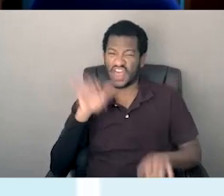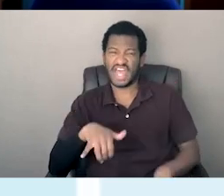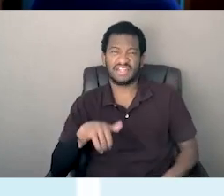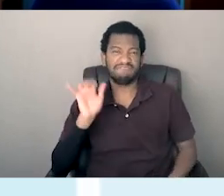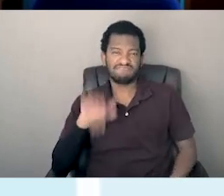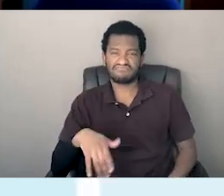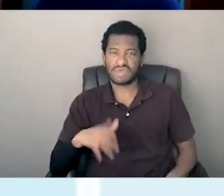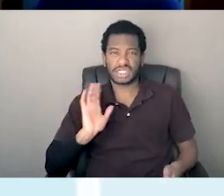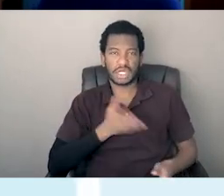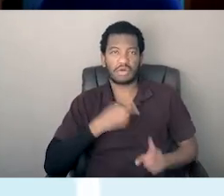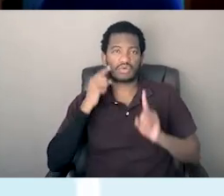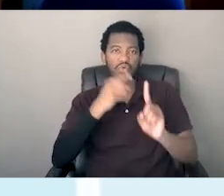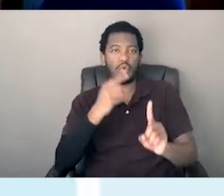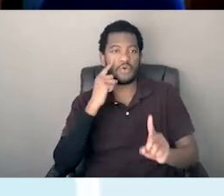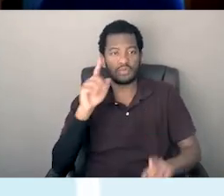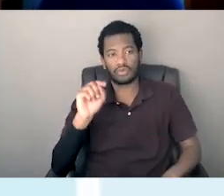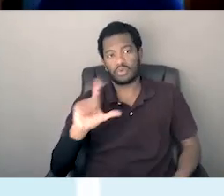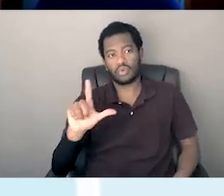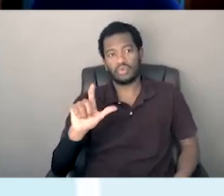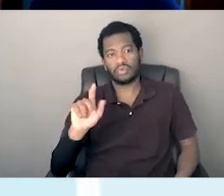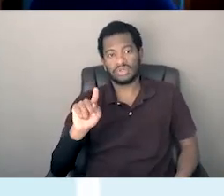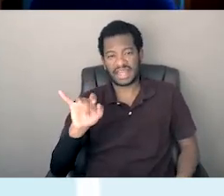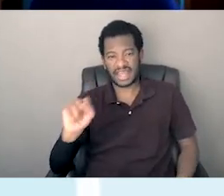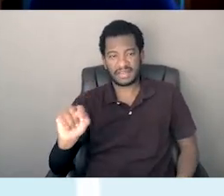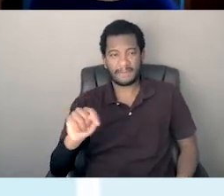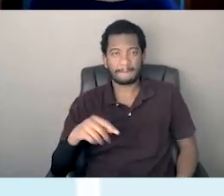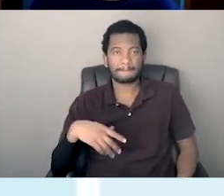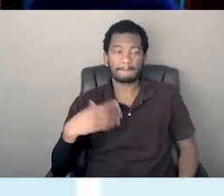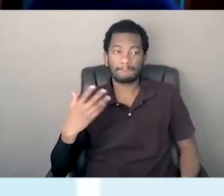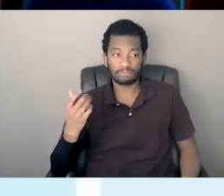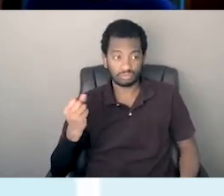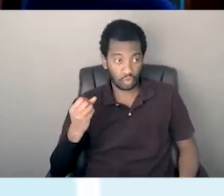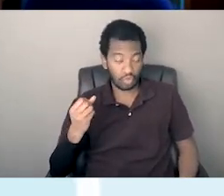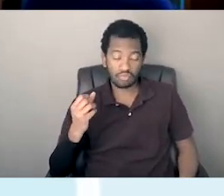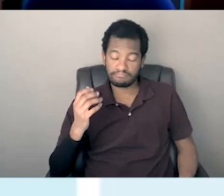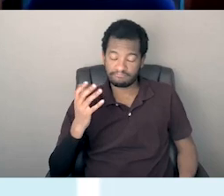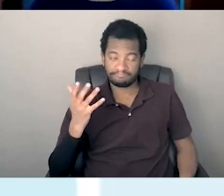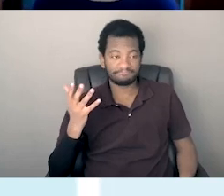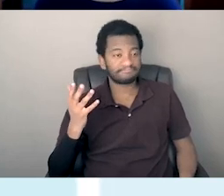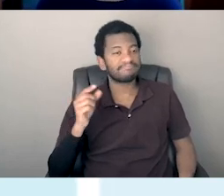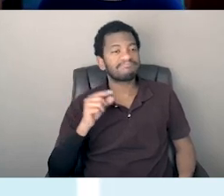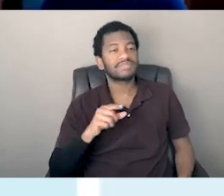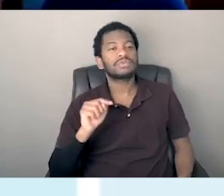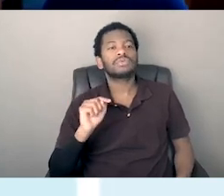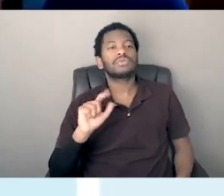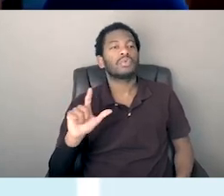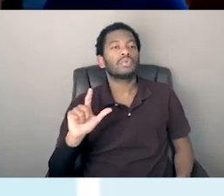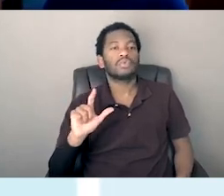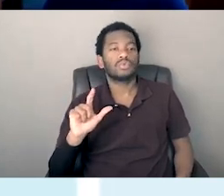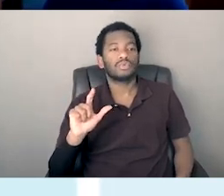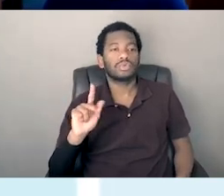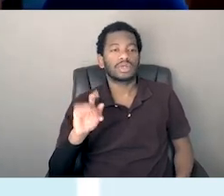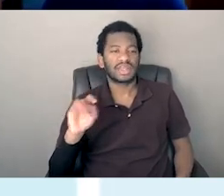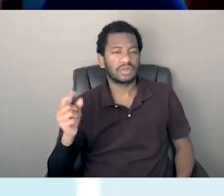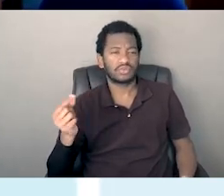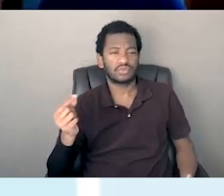wanting to head with the toolkit, or where the toolkit is trying to take us. And so this toolkit harnesses the power